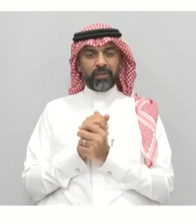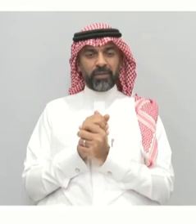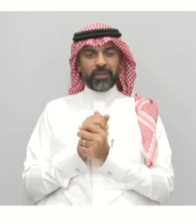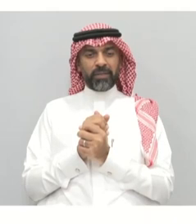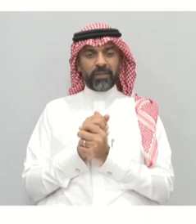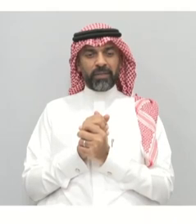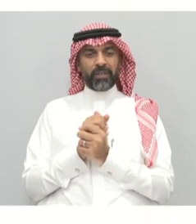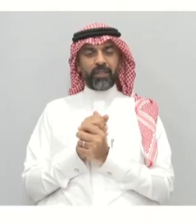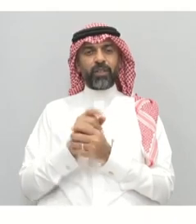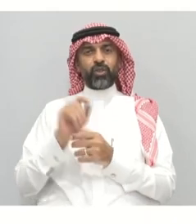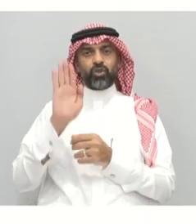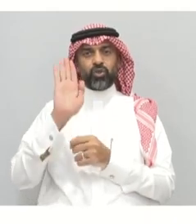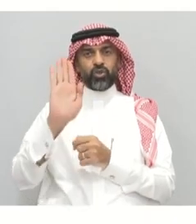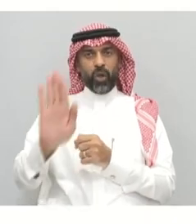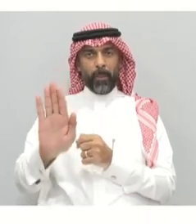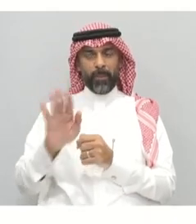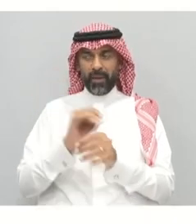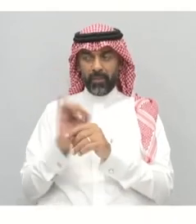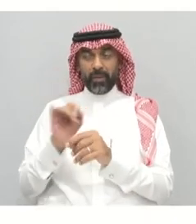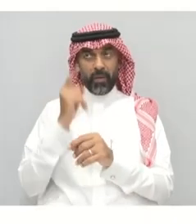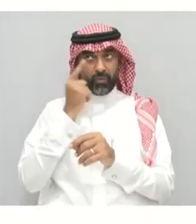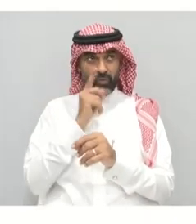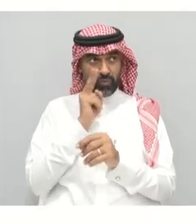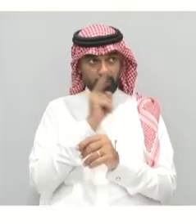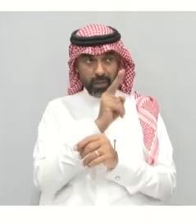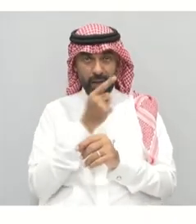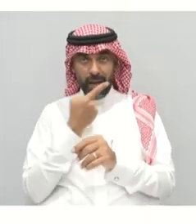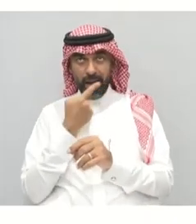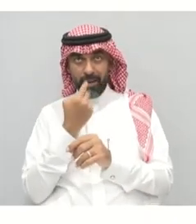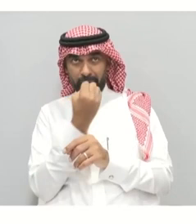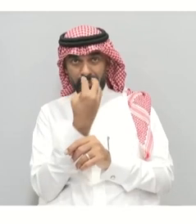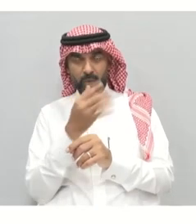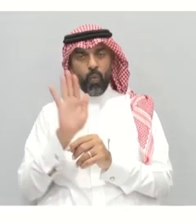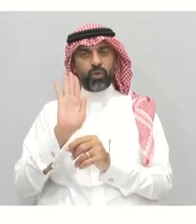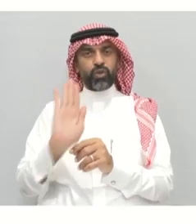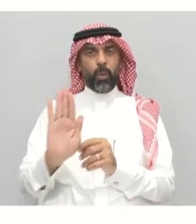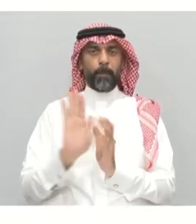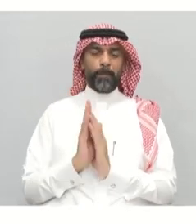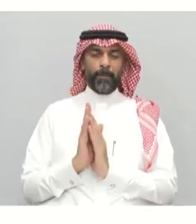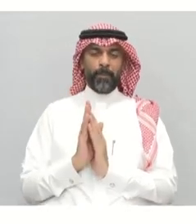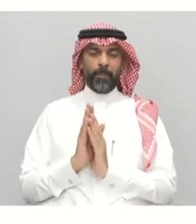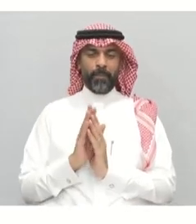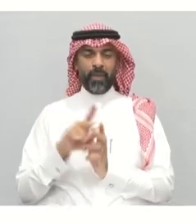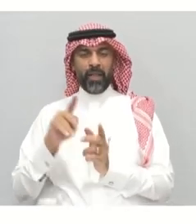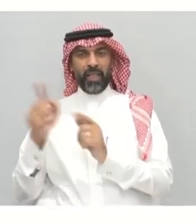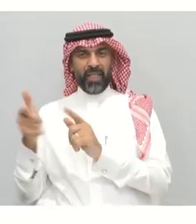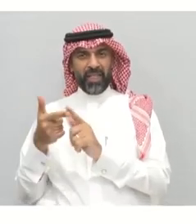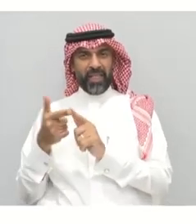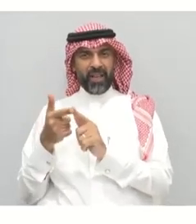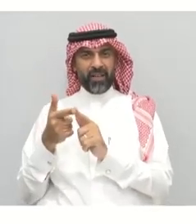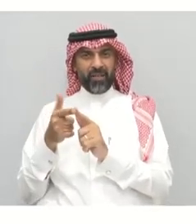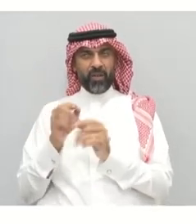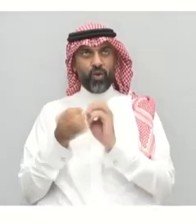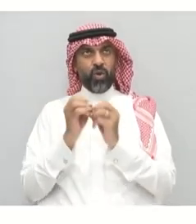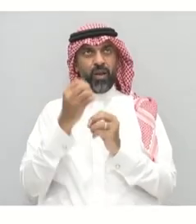Yes, okay, stop. Excellent, stop, that's good, perfect. What about this man? It's